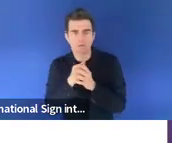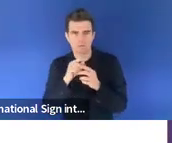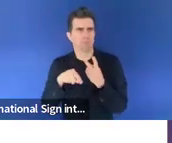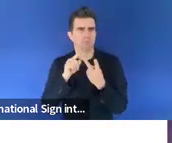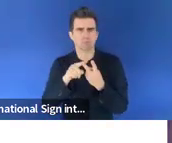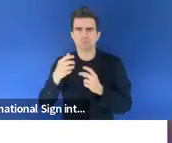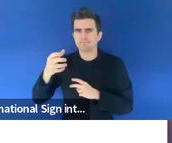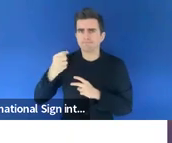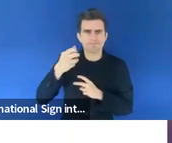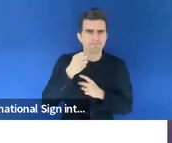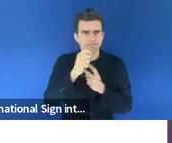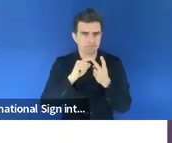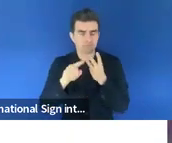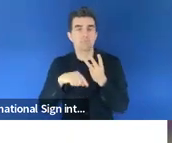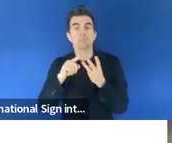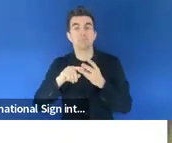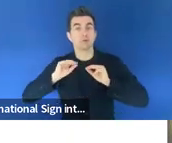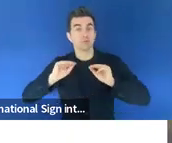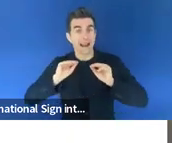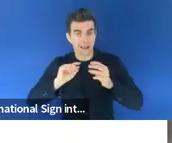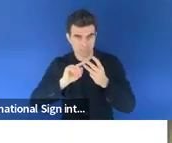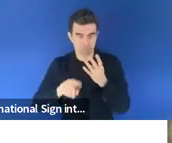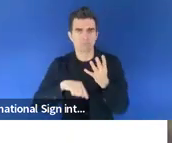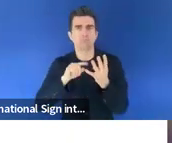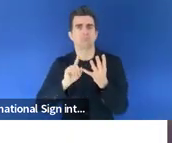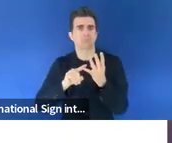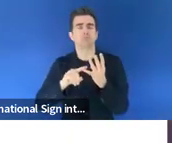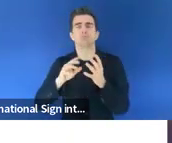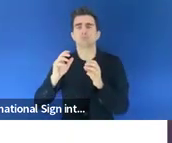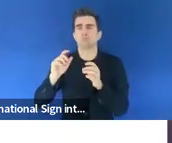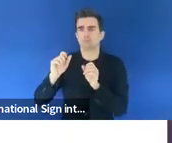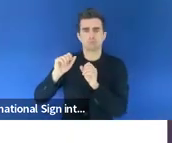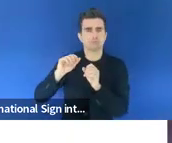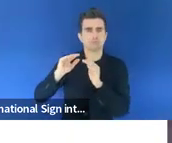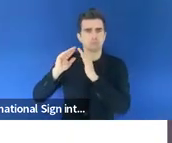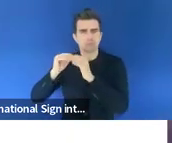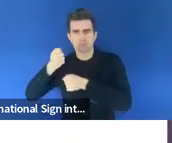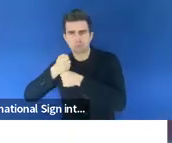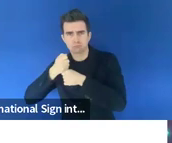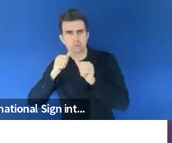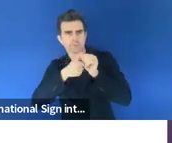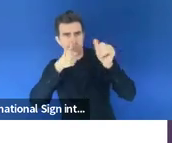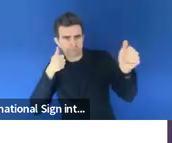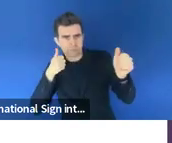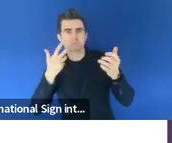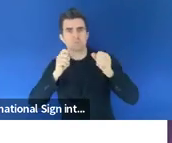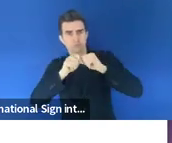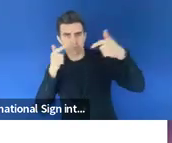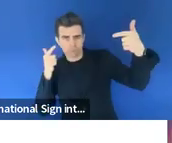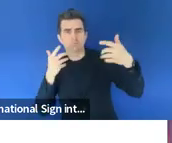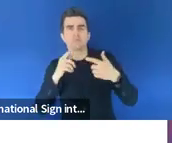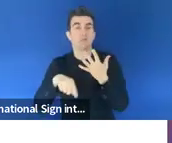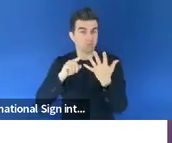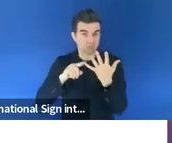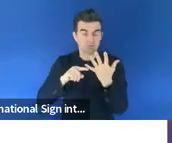sustainability. Number nine, reconciliation. And I've missed one, and I don't know what it was, because there were 10 and now there's not. But anyways, that'll be